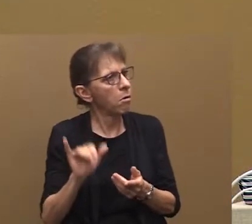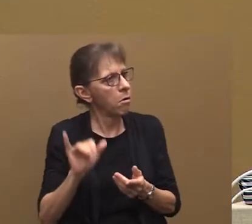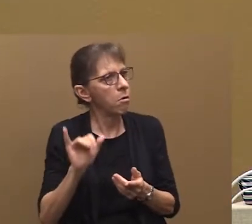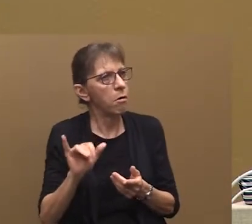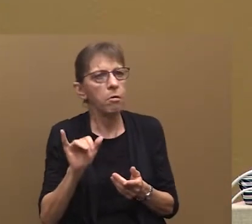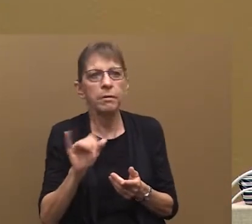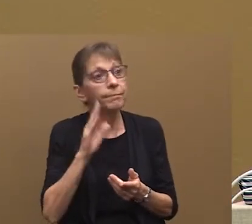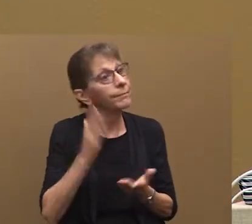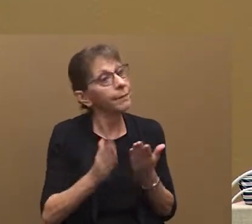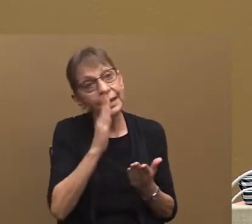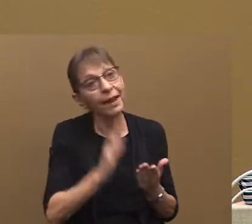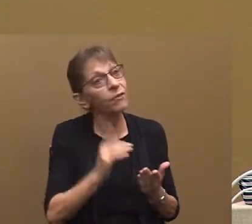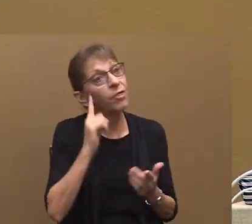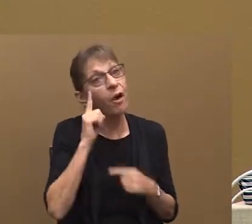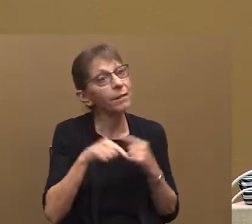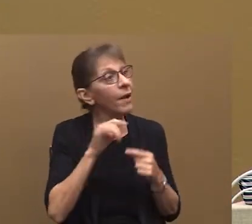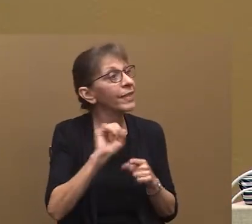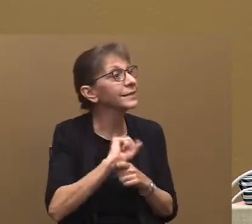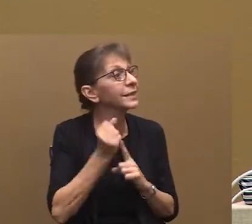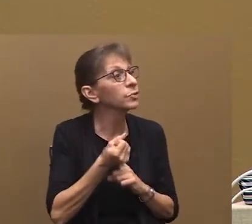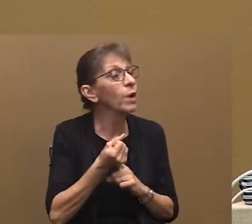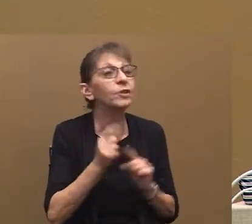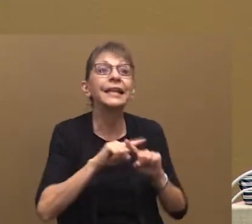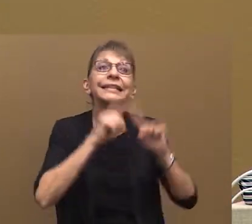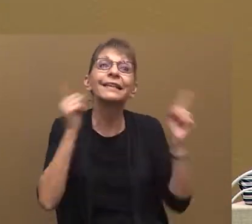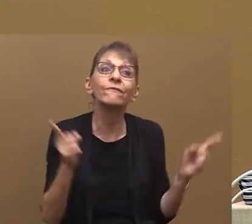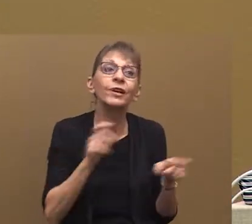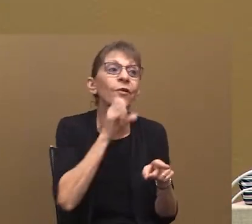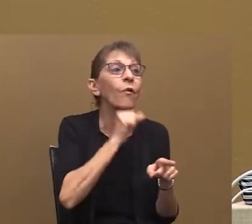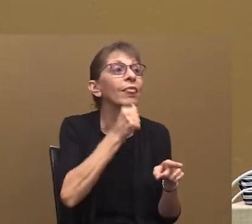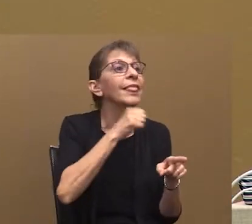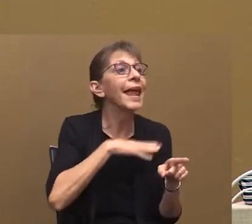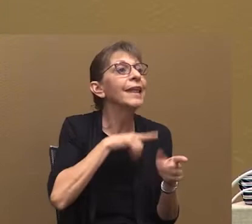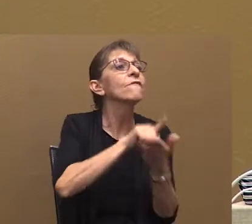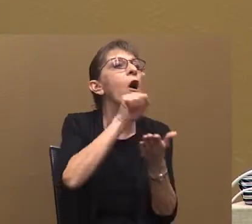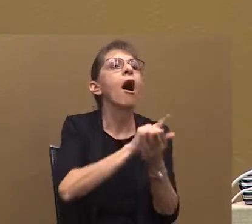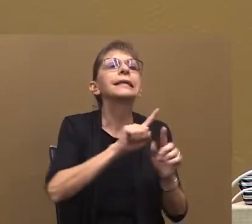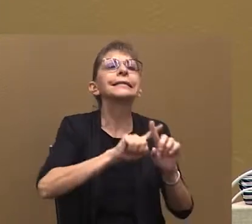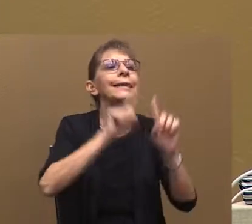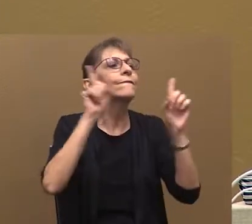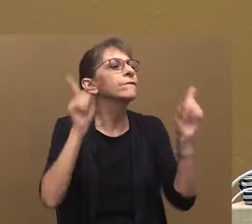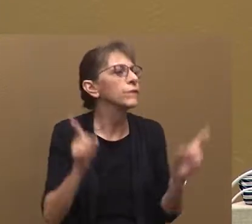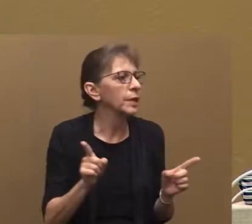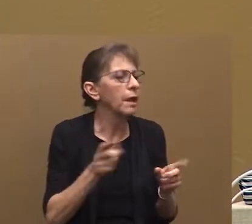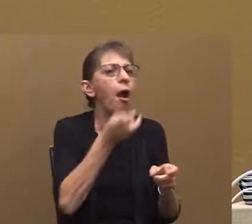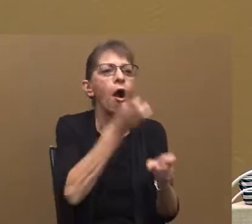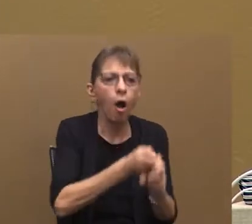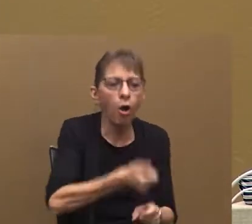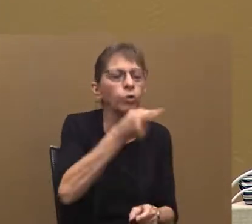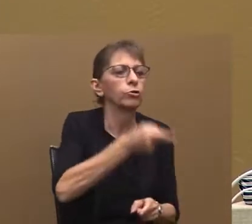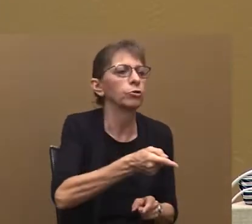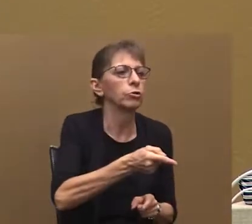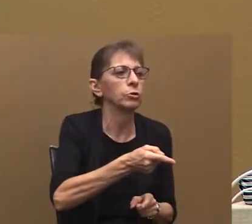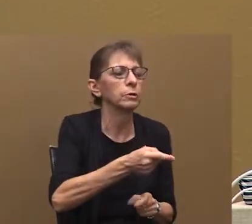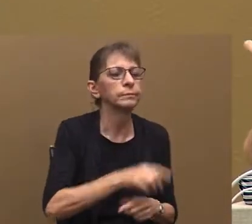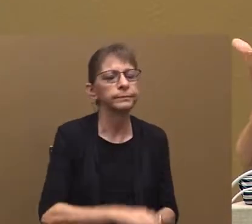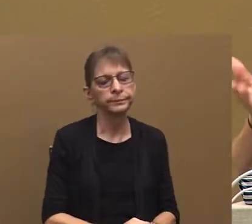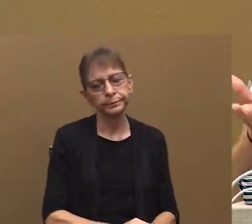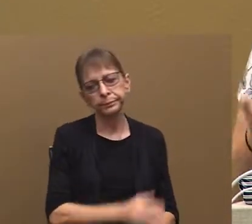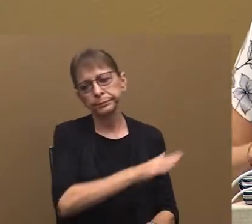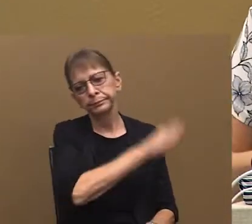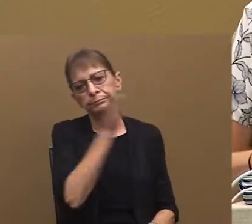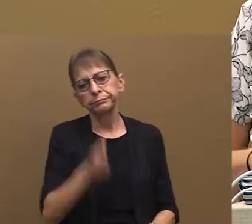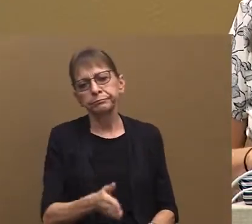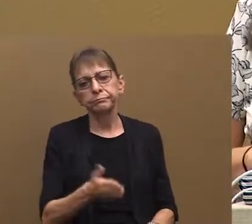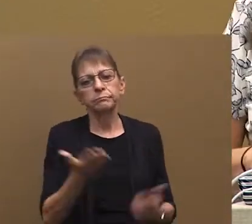thought about that situation, that it's an old lady that's having that difficulty. Or how about a